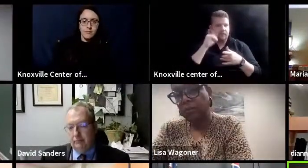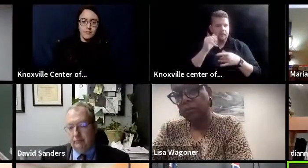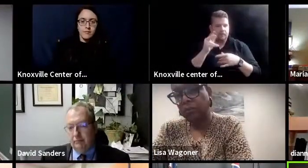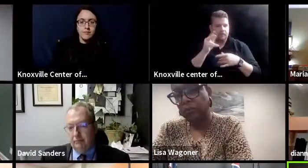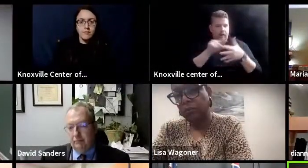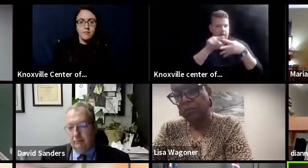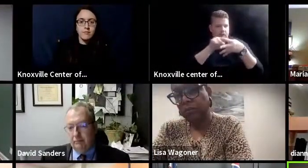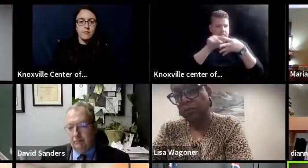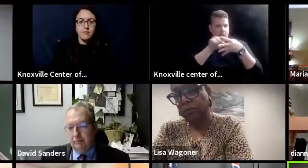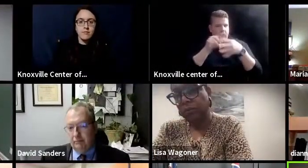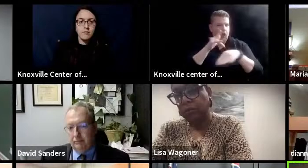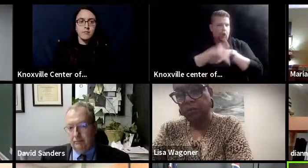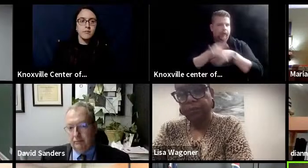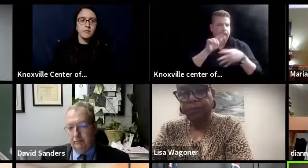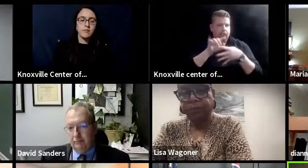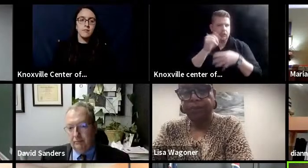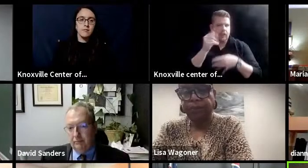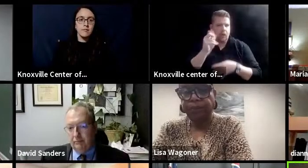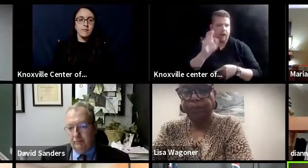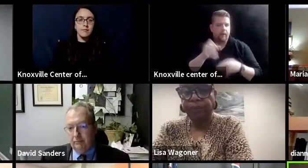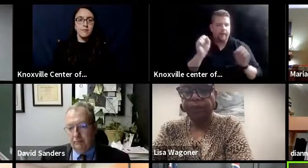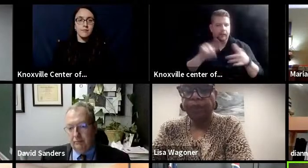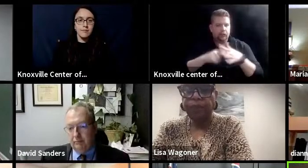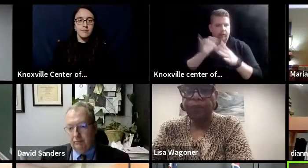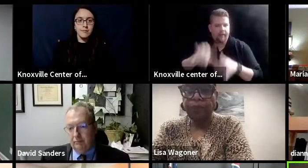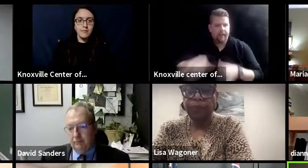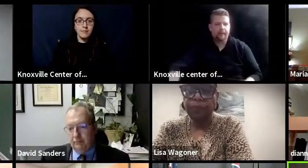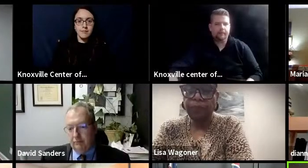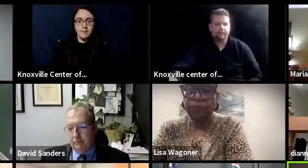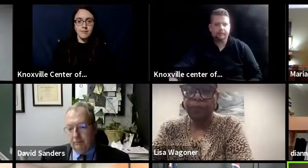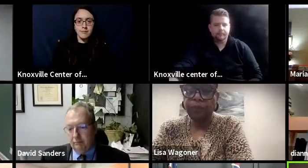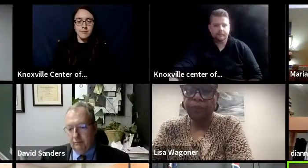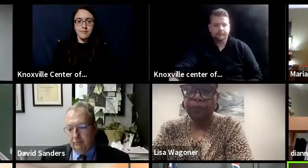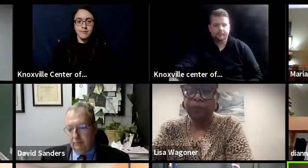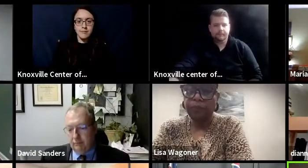January, sometime early January. Is that what you're saying, Dr. O'Brien?